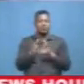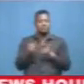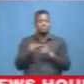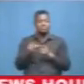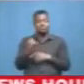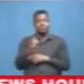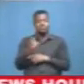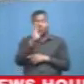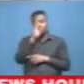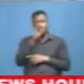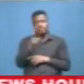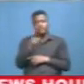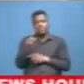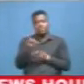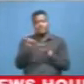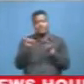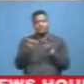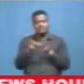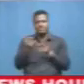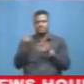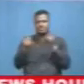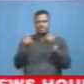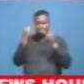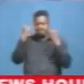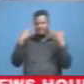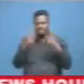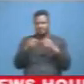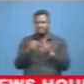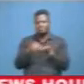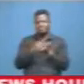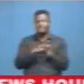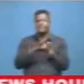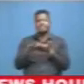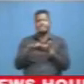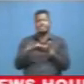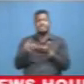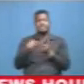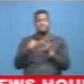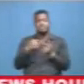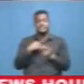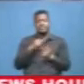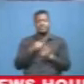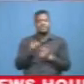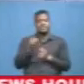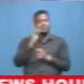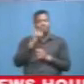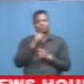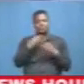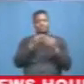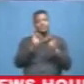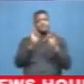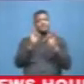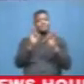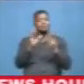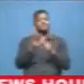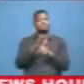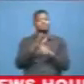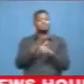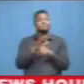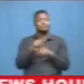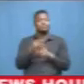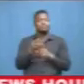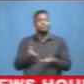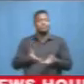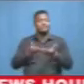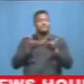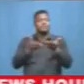Dr. Opuni, the position of the judge makes it clear to him that he would not be giving adequate time to